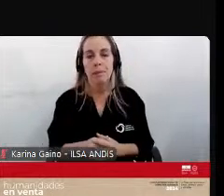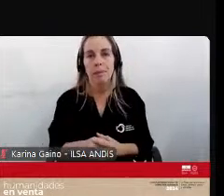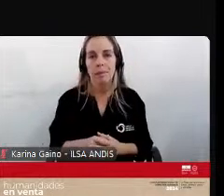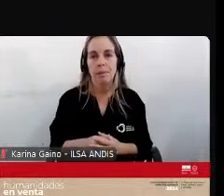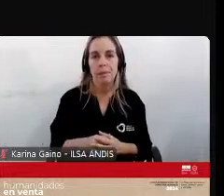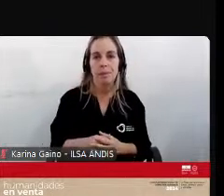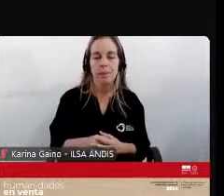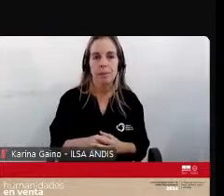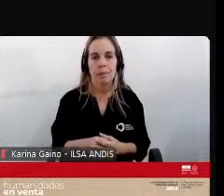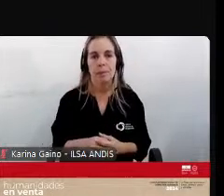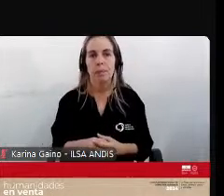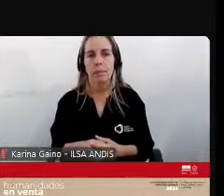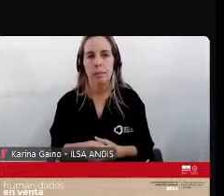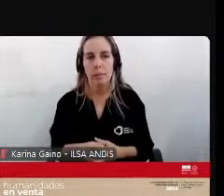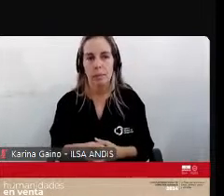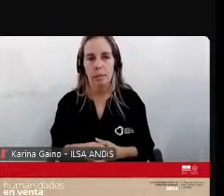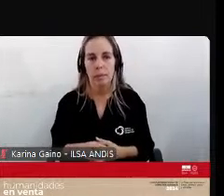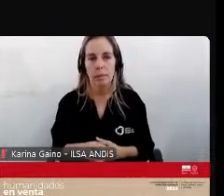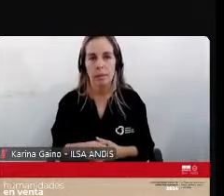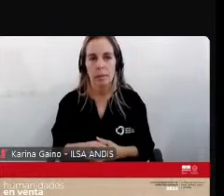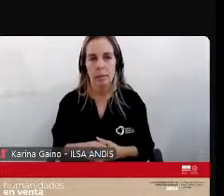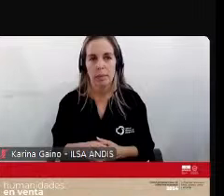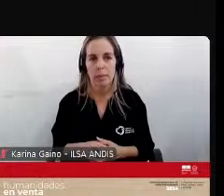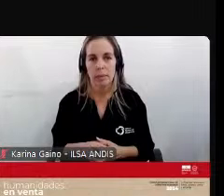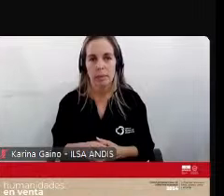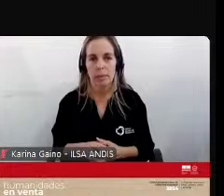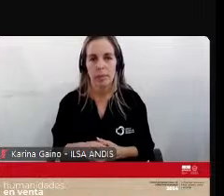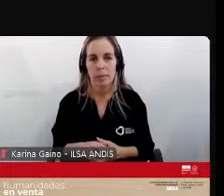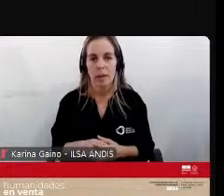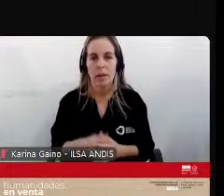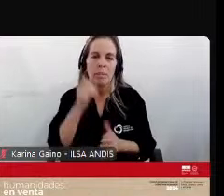certain emergency situations.